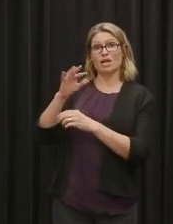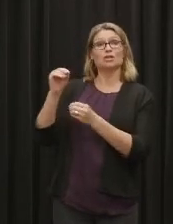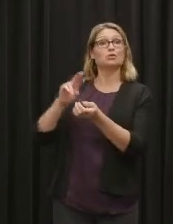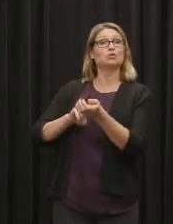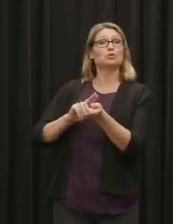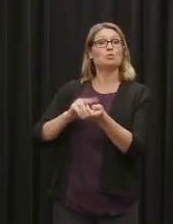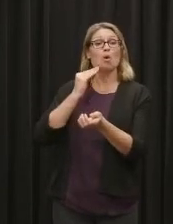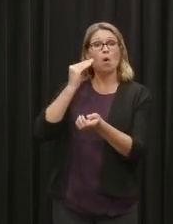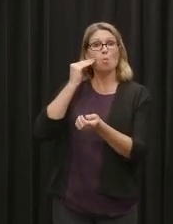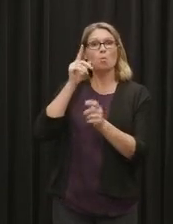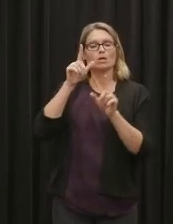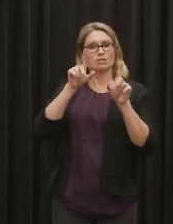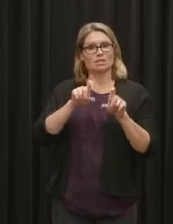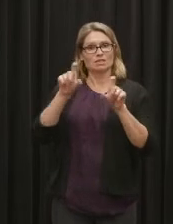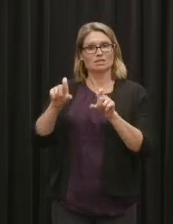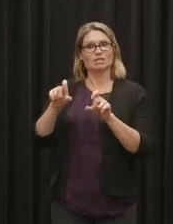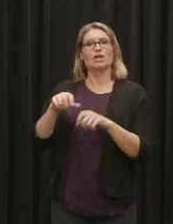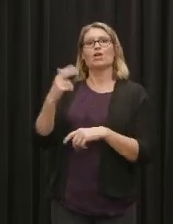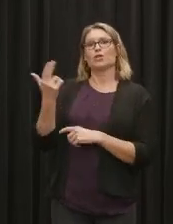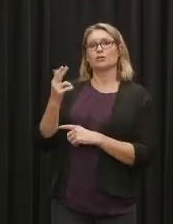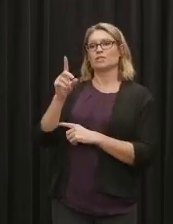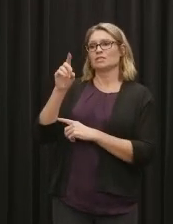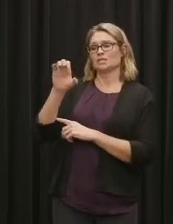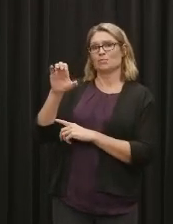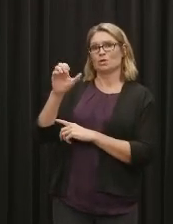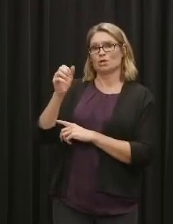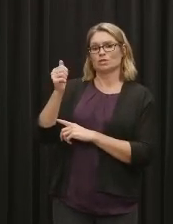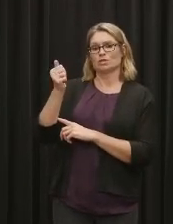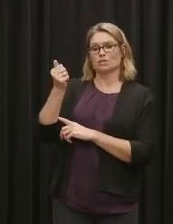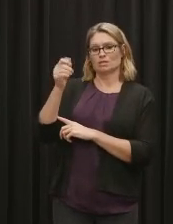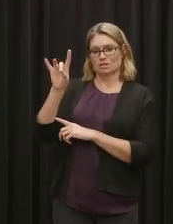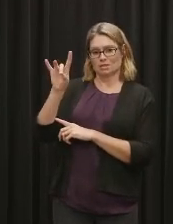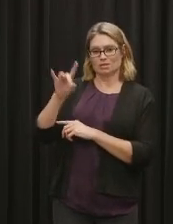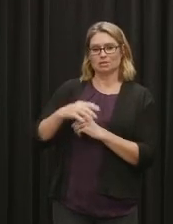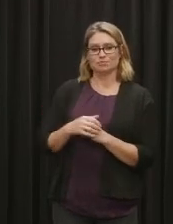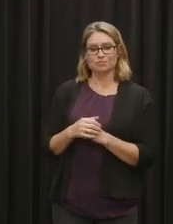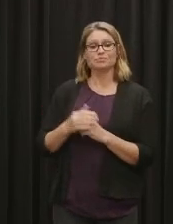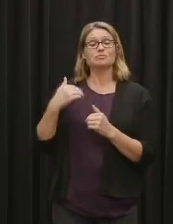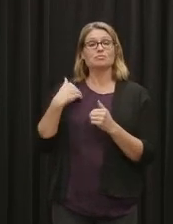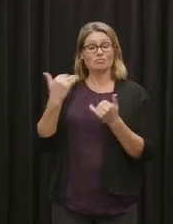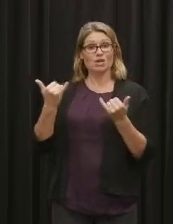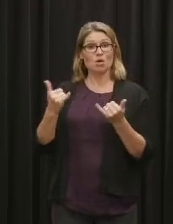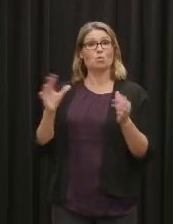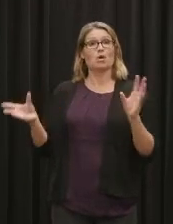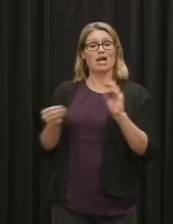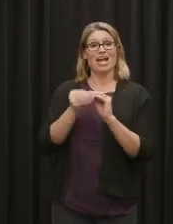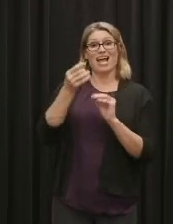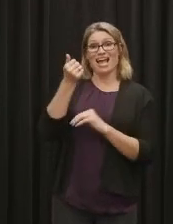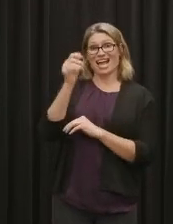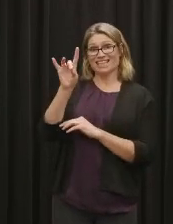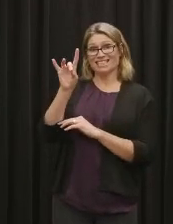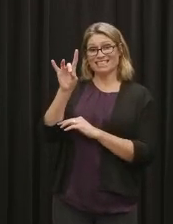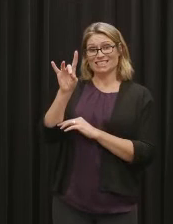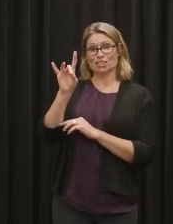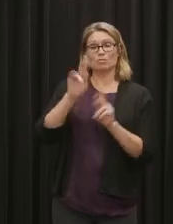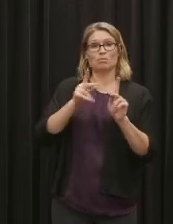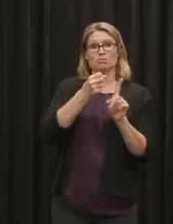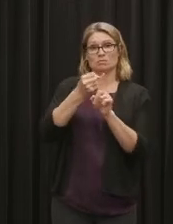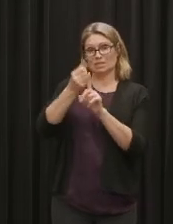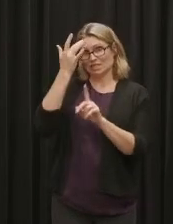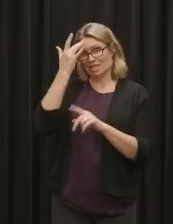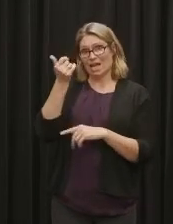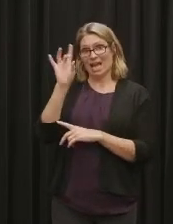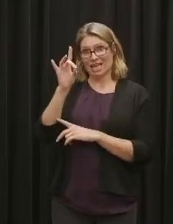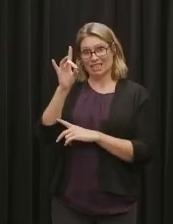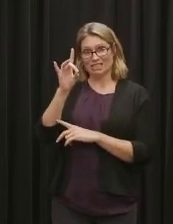be tested again on Thursday, December 17th. Therefore, to date, there are 18 confirmed cases at Parkland St. John, 6